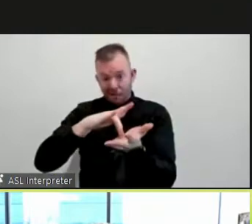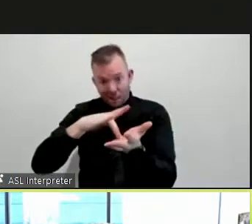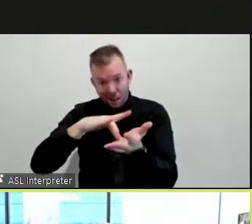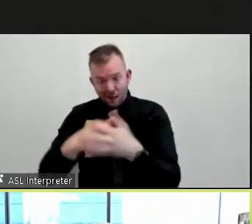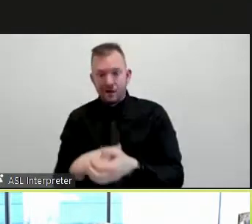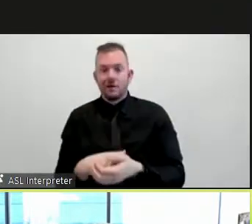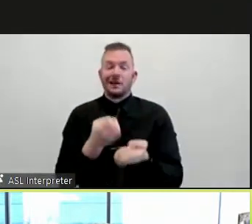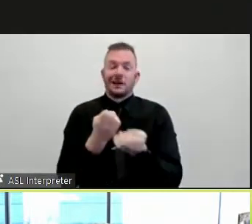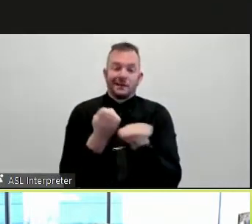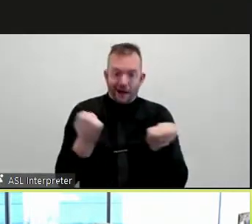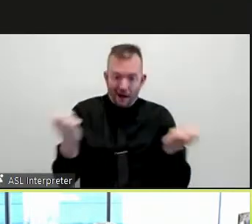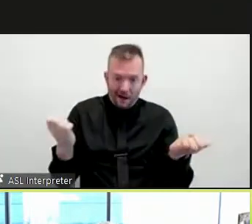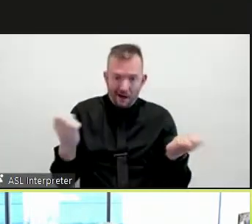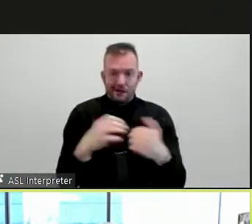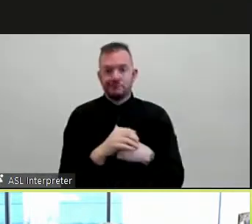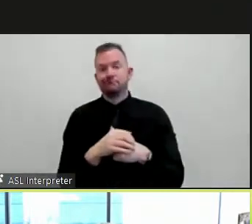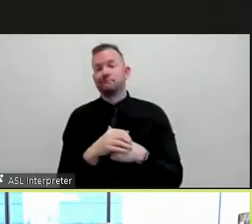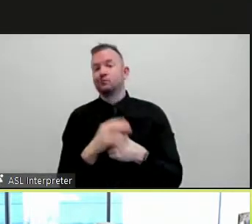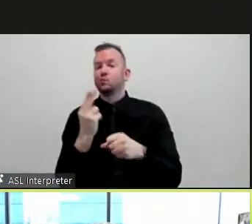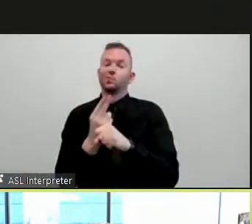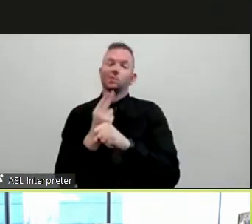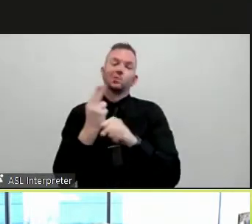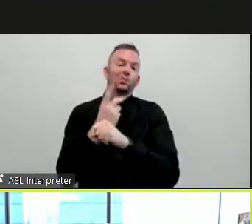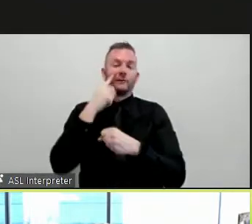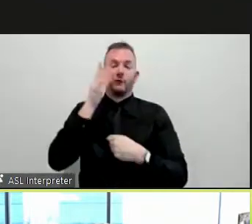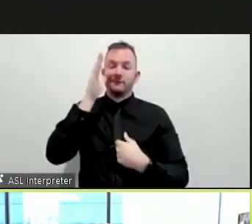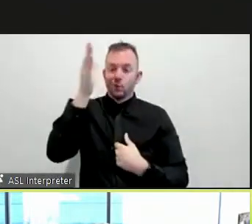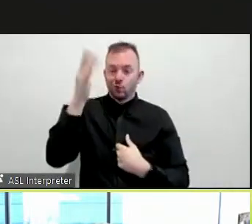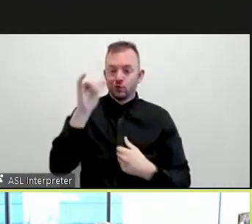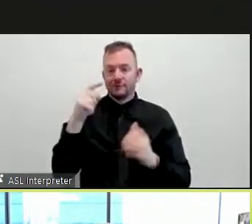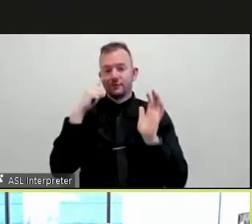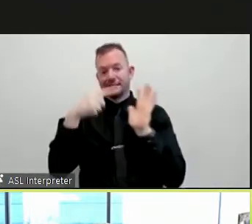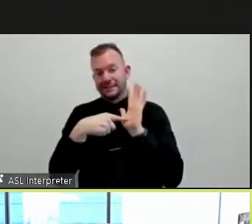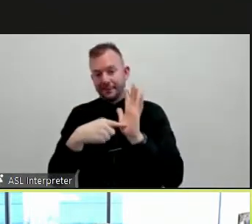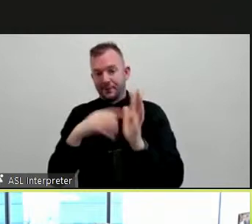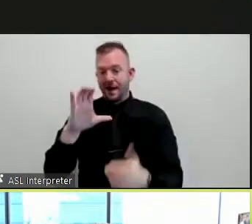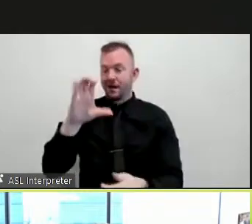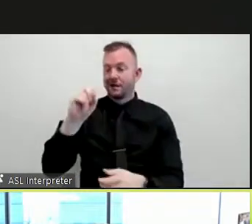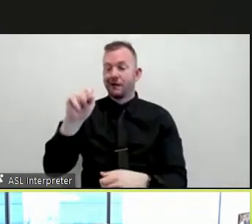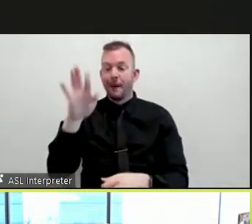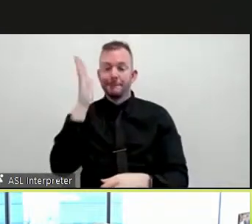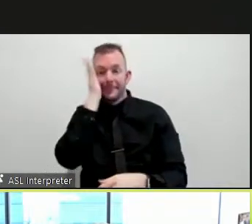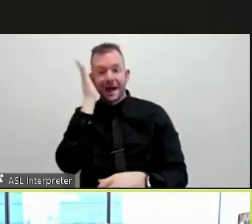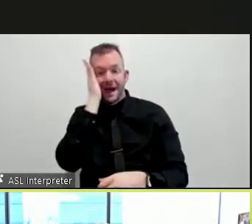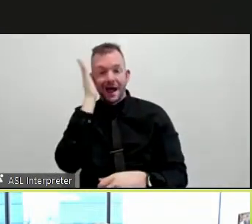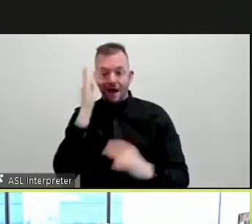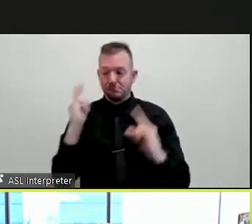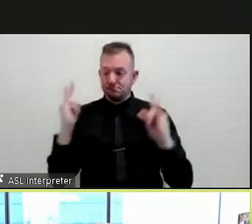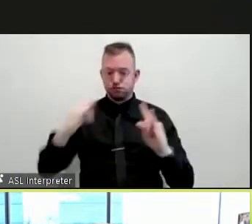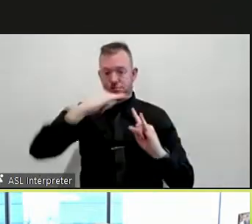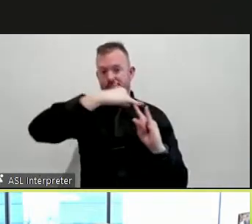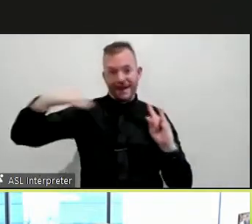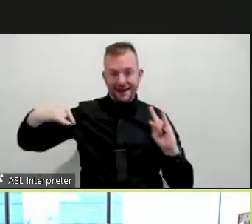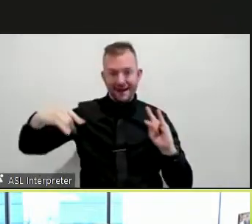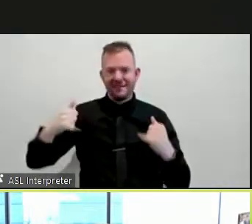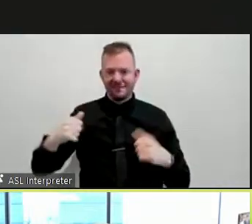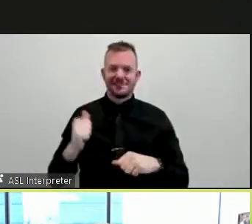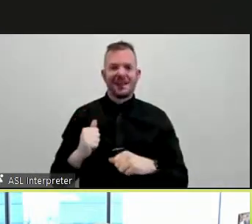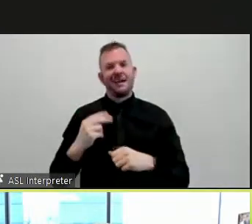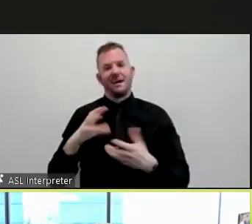also for future use, such as cots for new disasters coming up. So we're working hard on that.